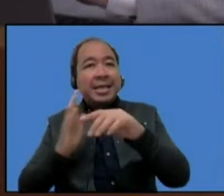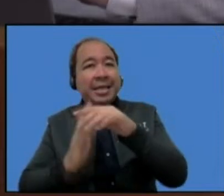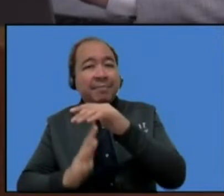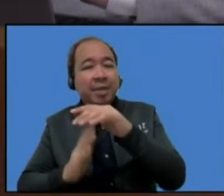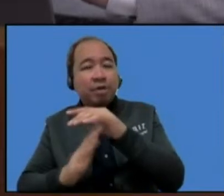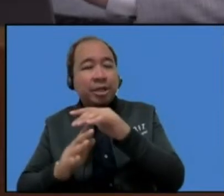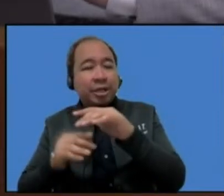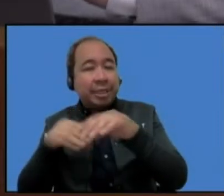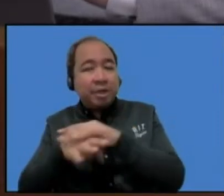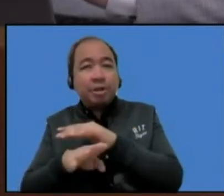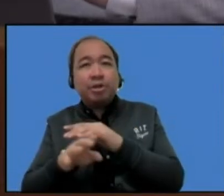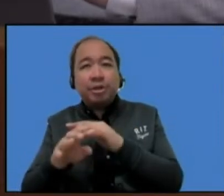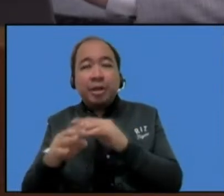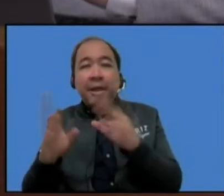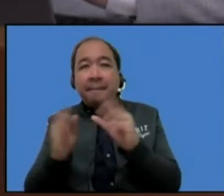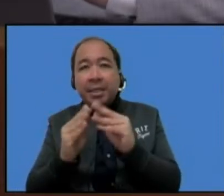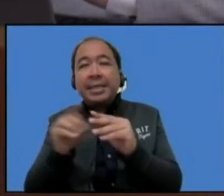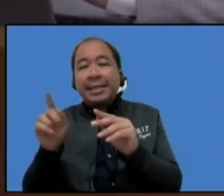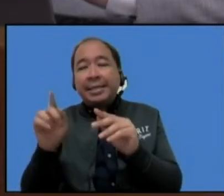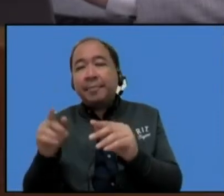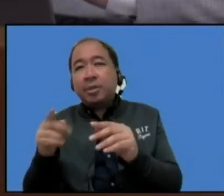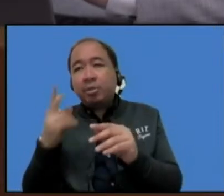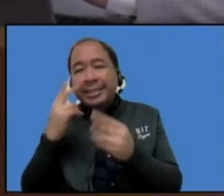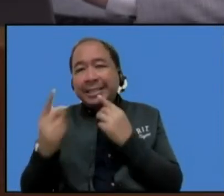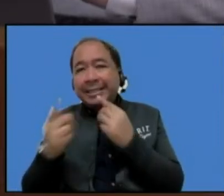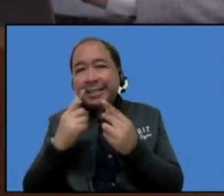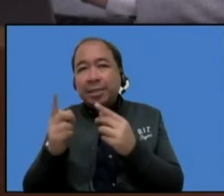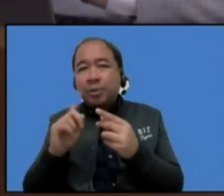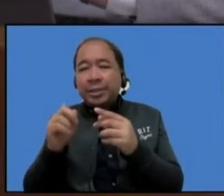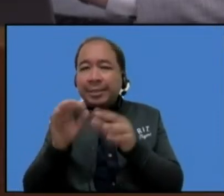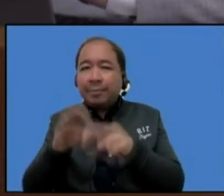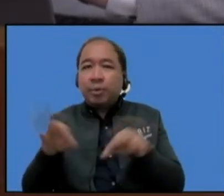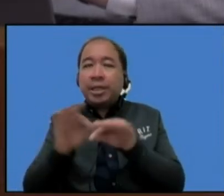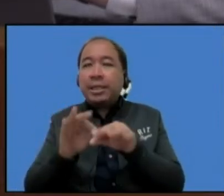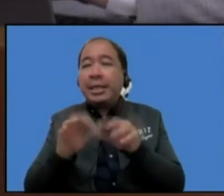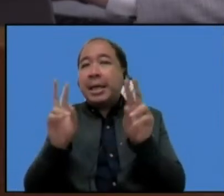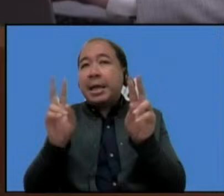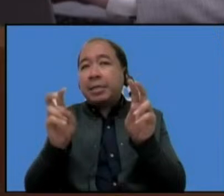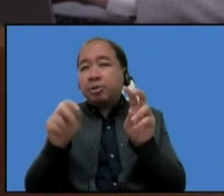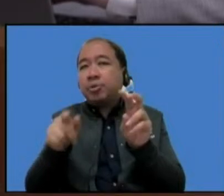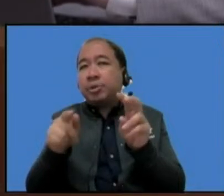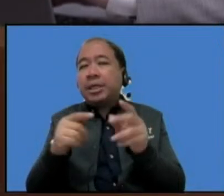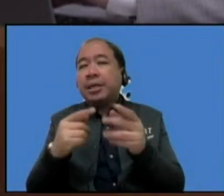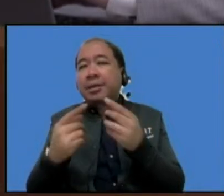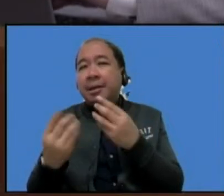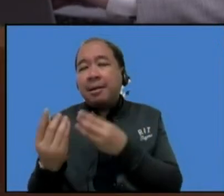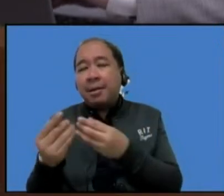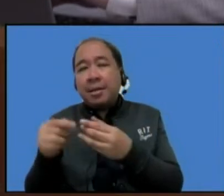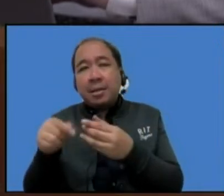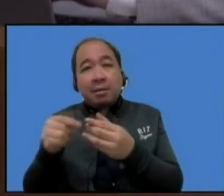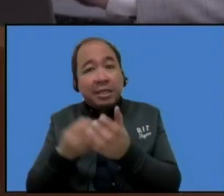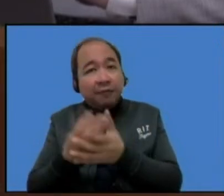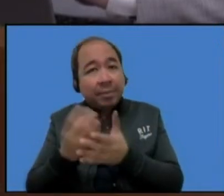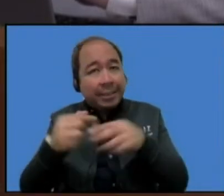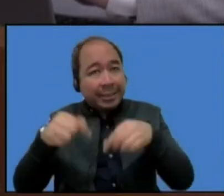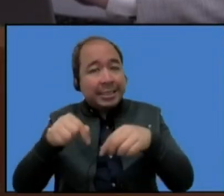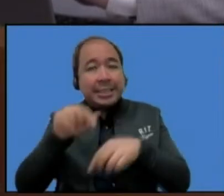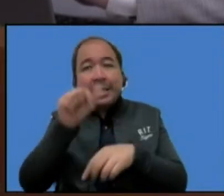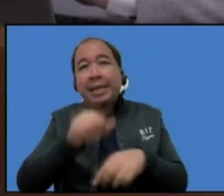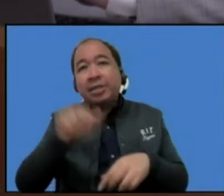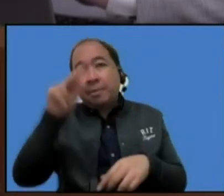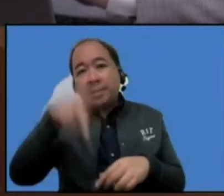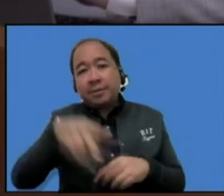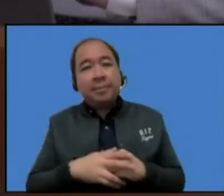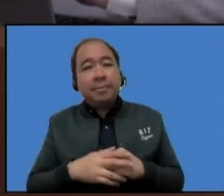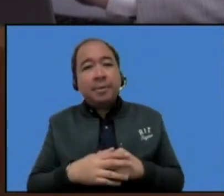and information among relevant ministries within the region. I would like to end by appreciating